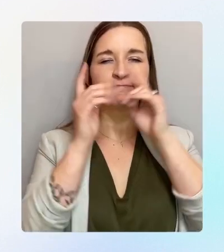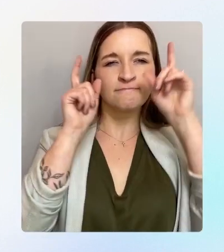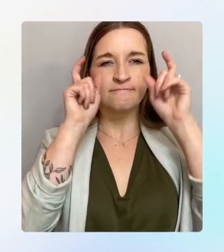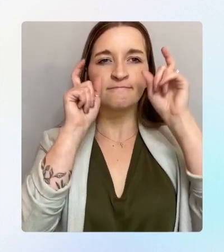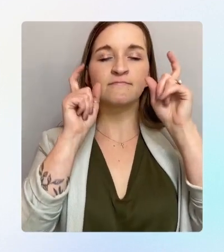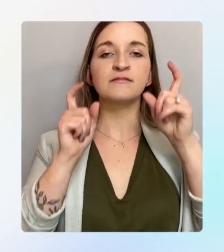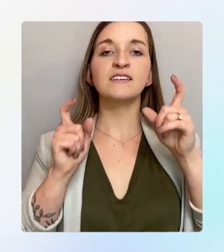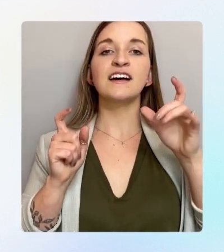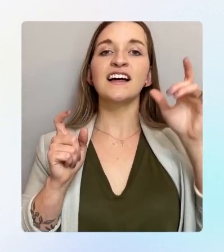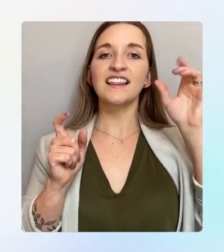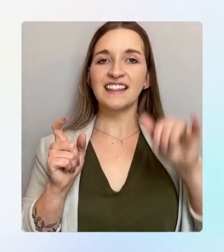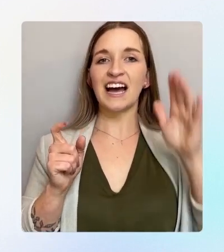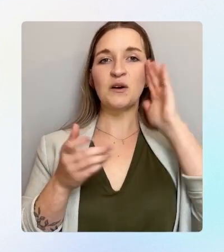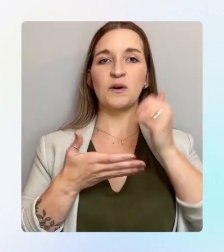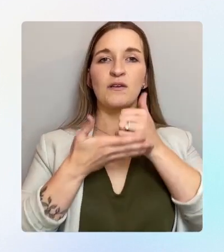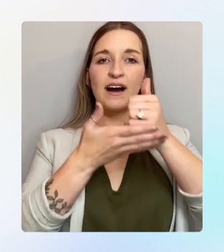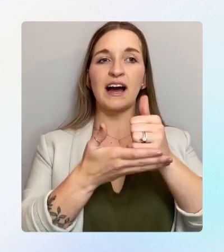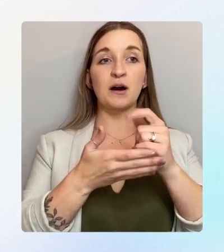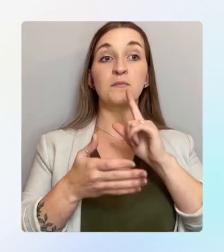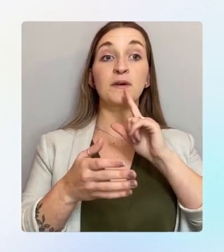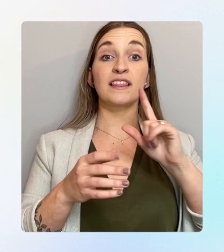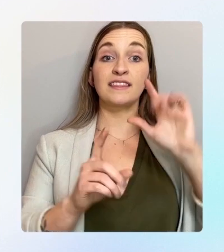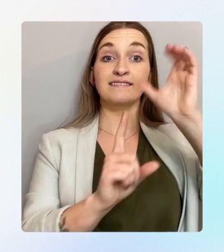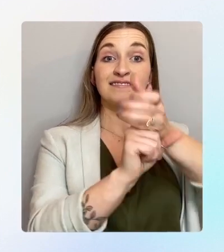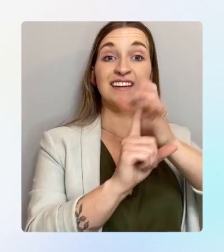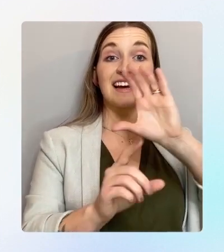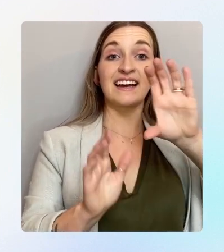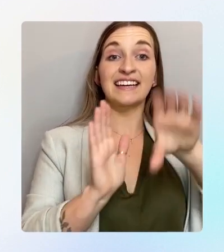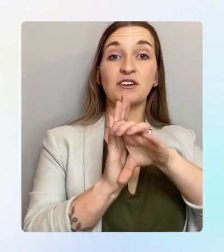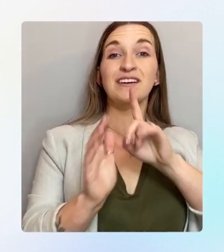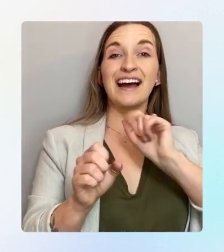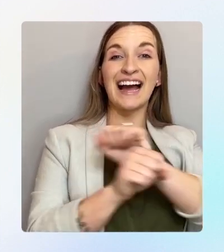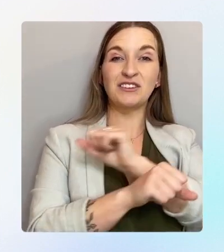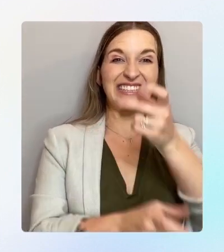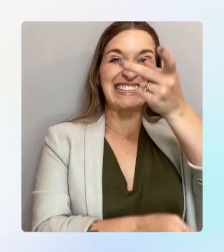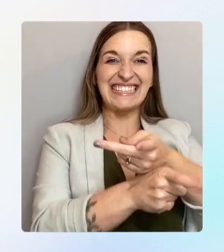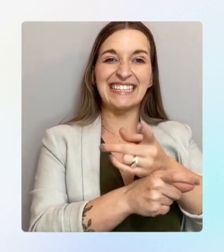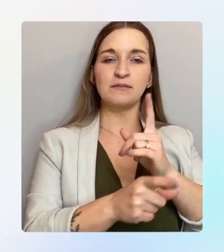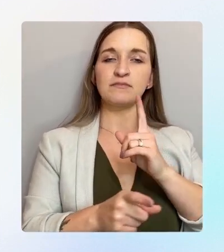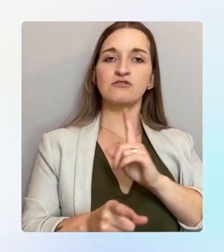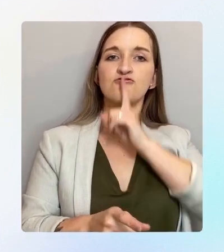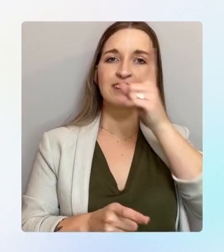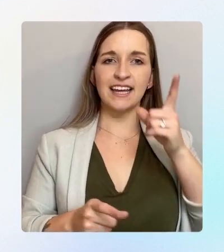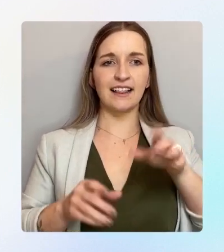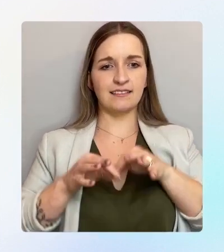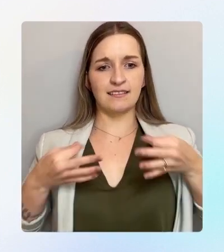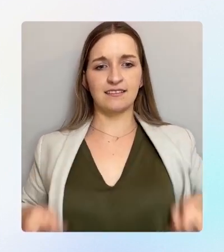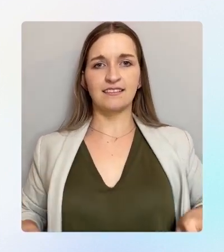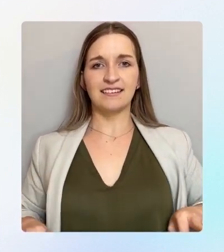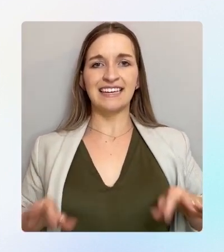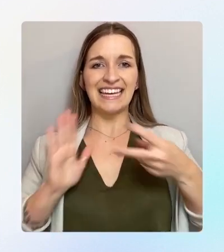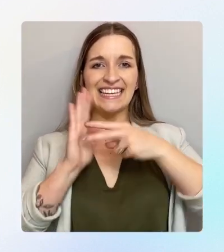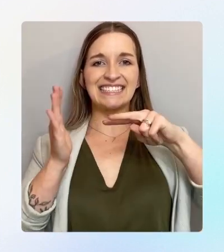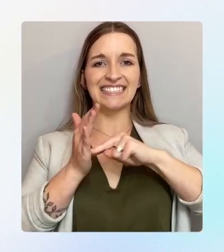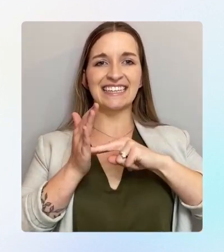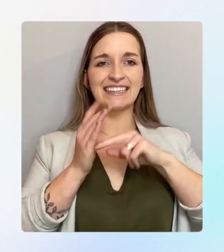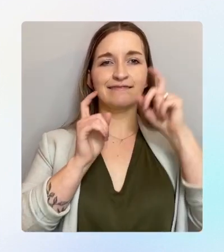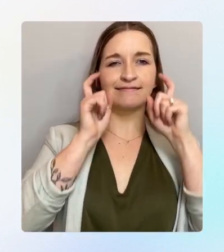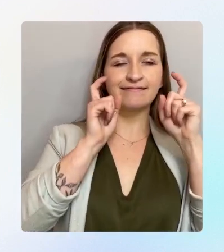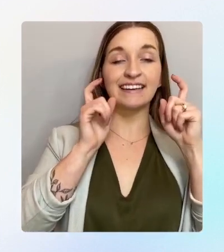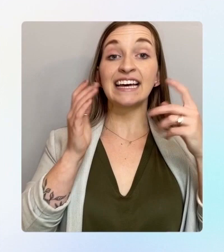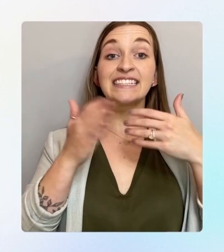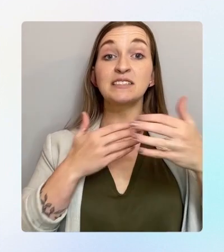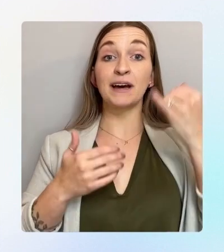make it easy for a developer to preserve the semantic meaning of the user's original movement when mapping signals from the face tracking API to their own character